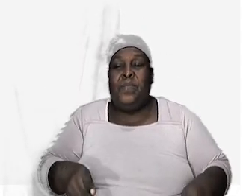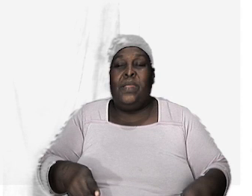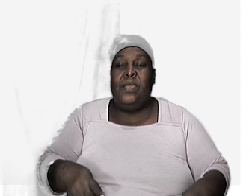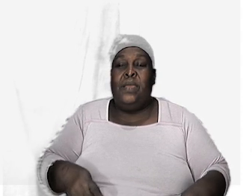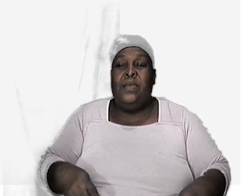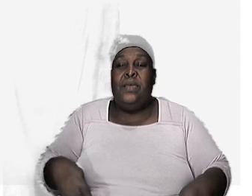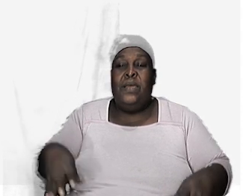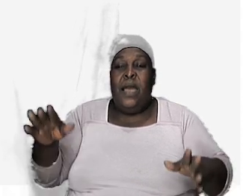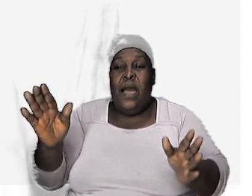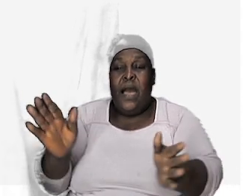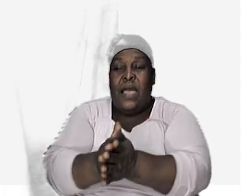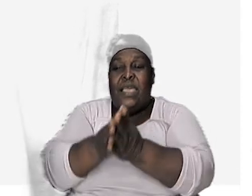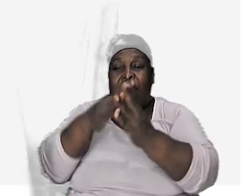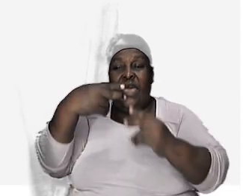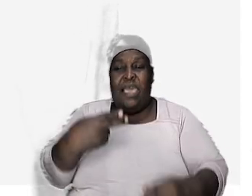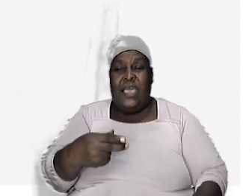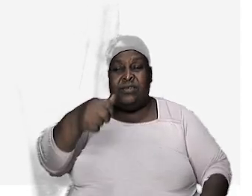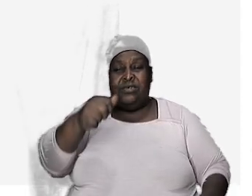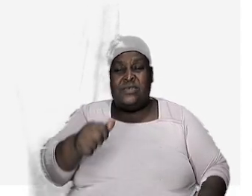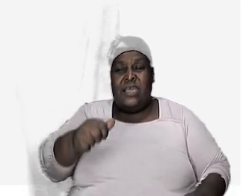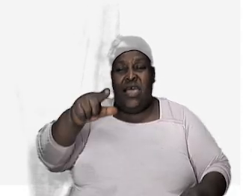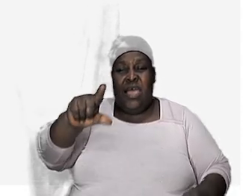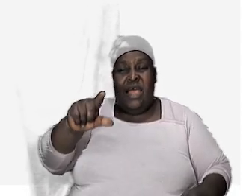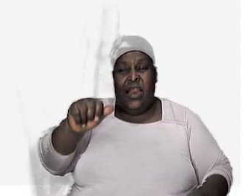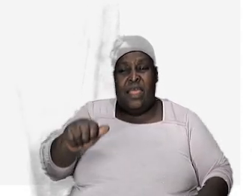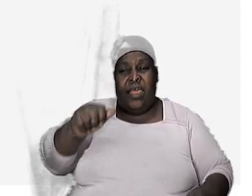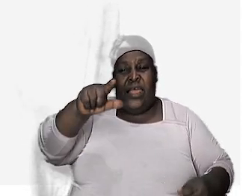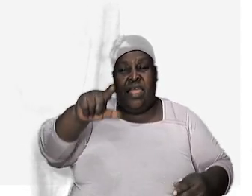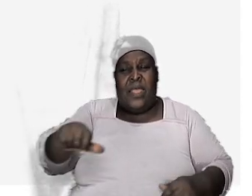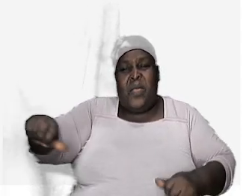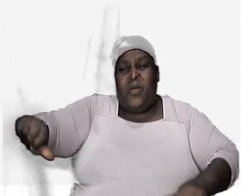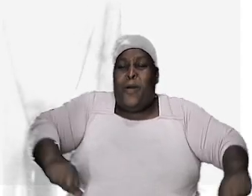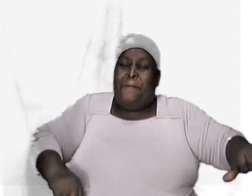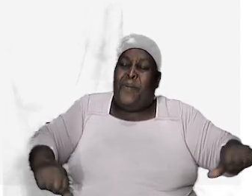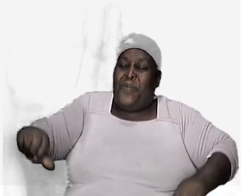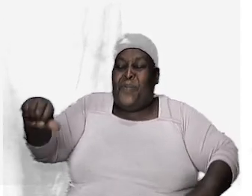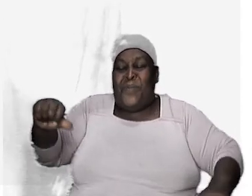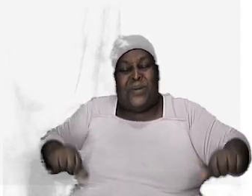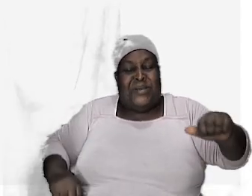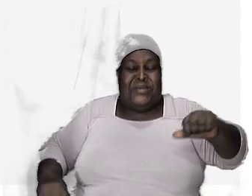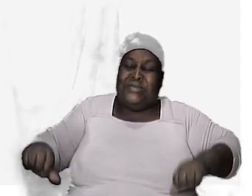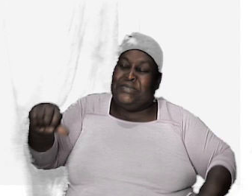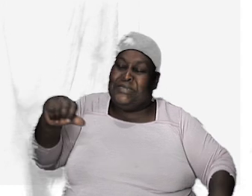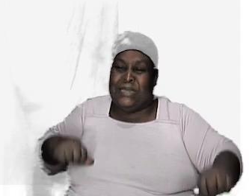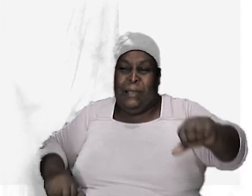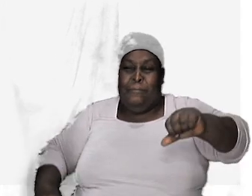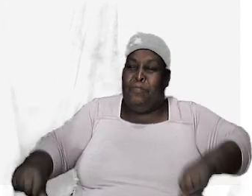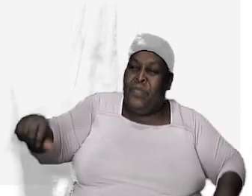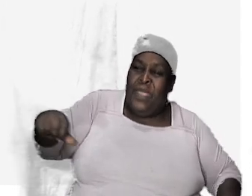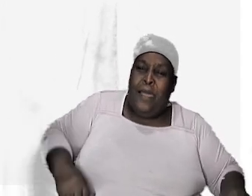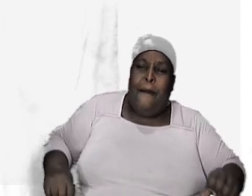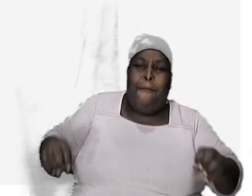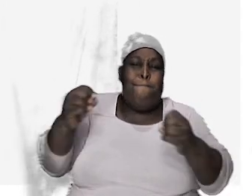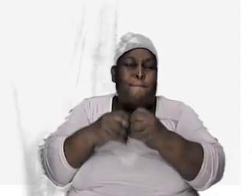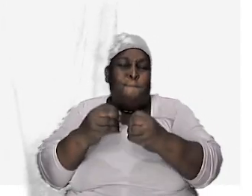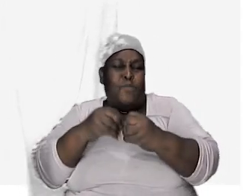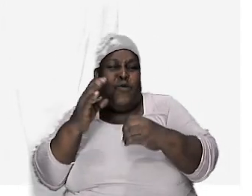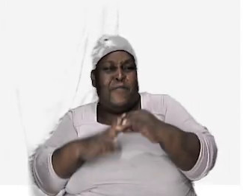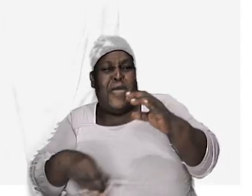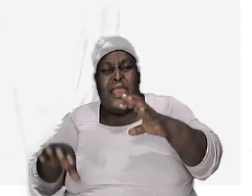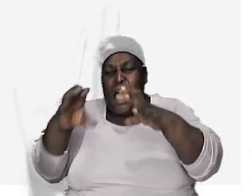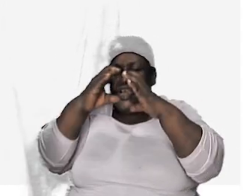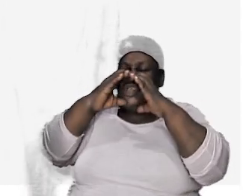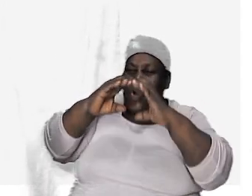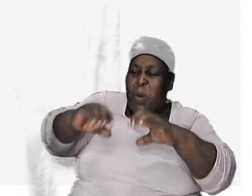halal, and it means to boast. It's a little different than Shabbat now. It's more than just a shout. But you